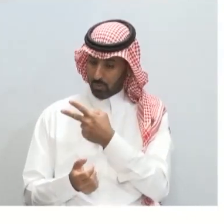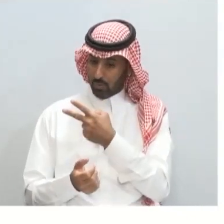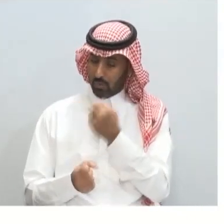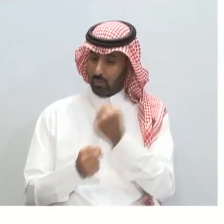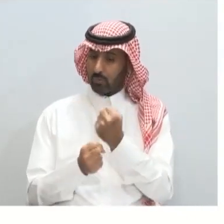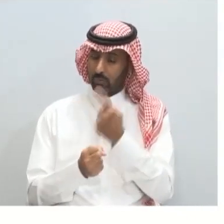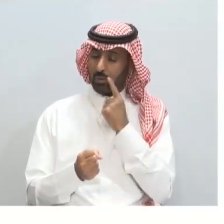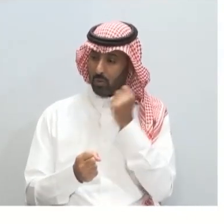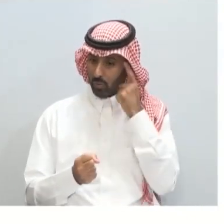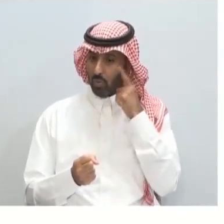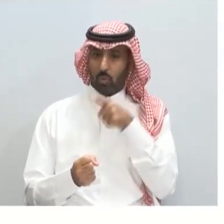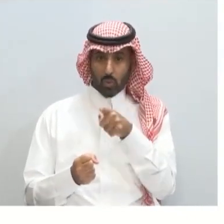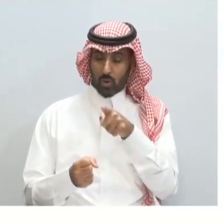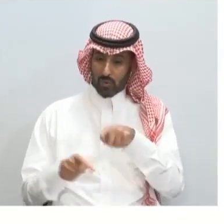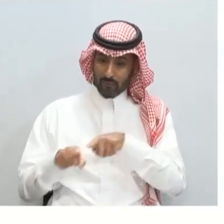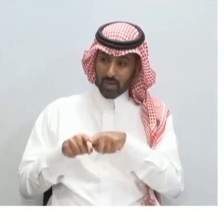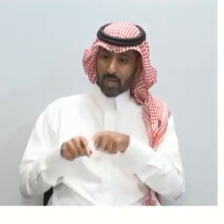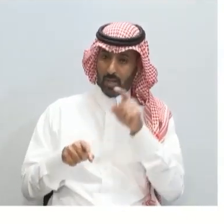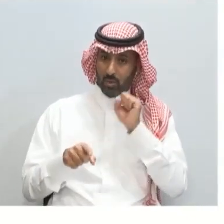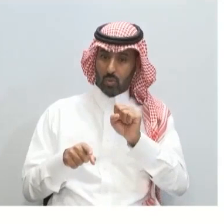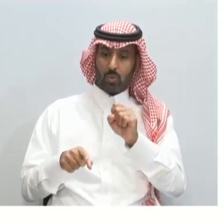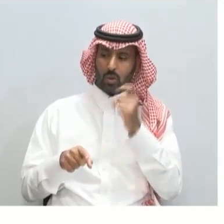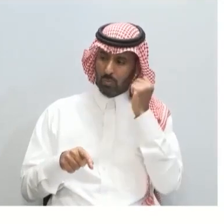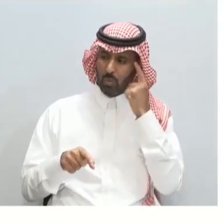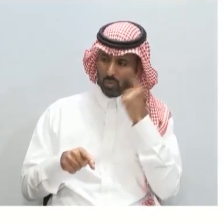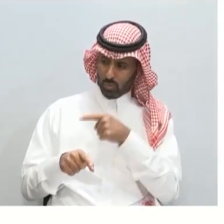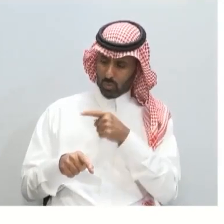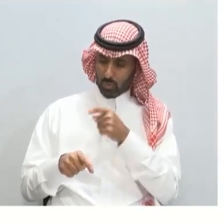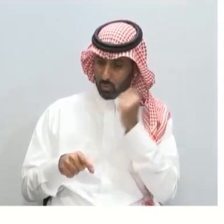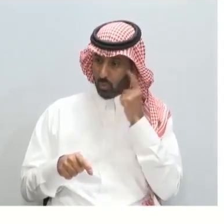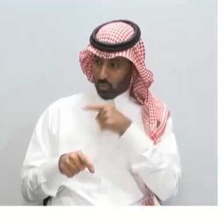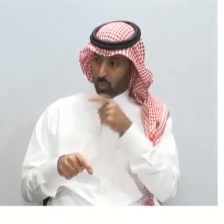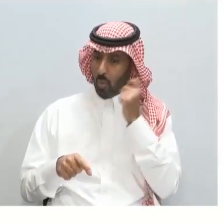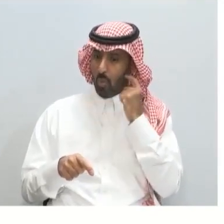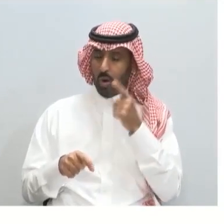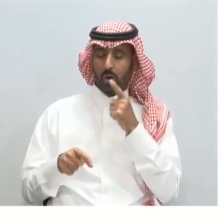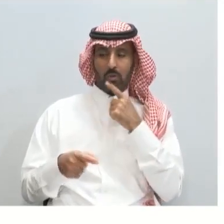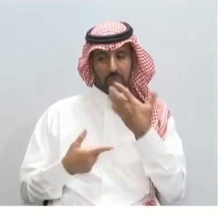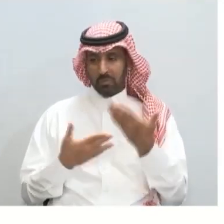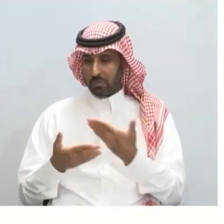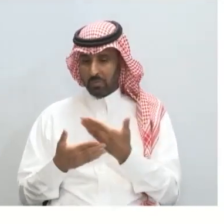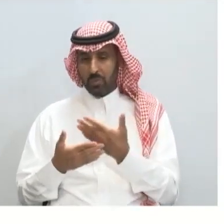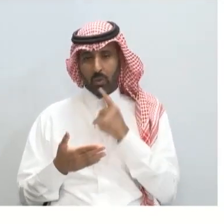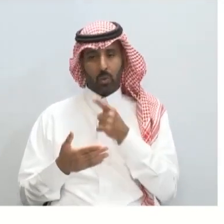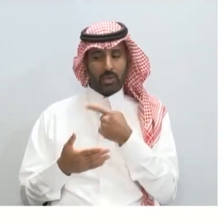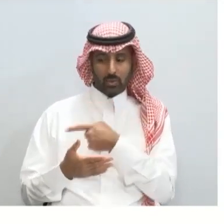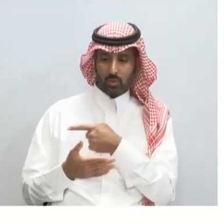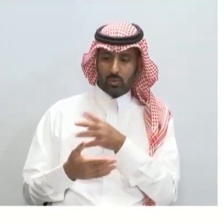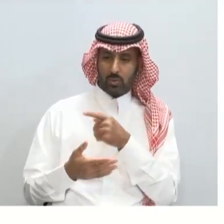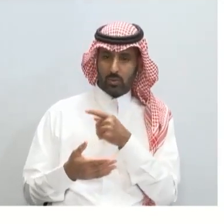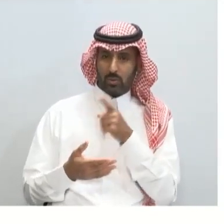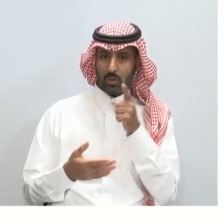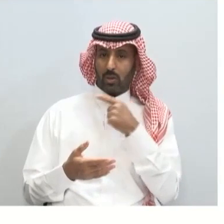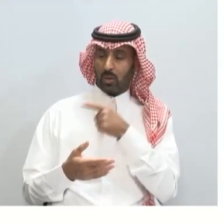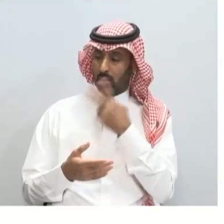know that your friends cheated but they don't know that you know so they're acting normally what do you say